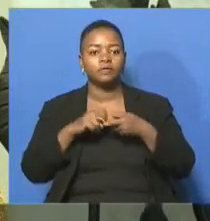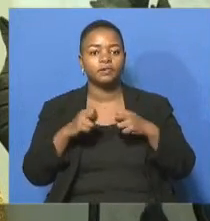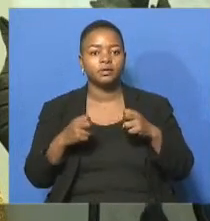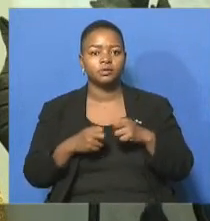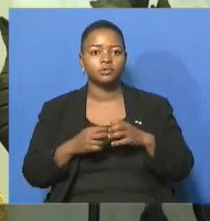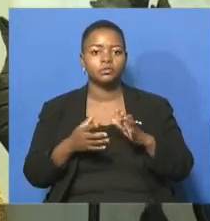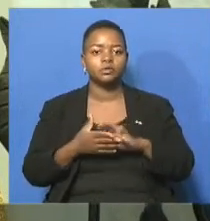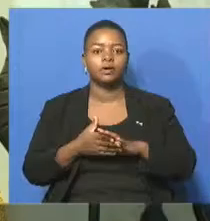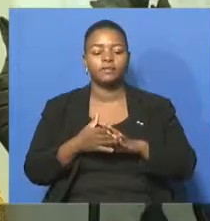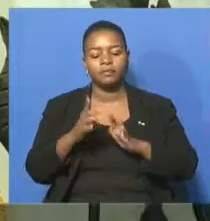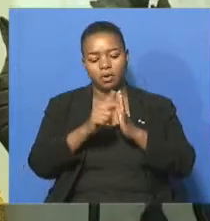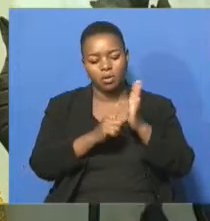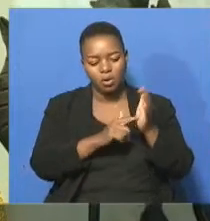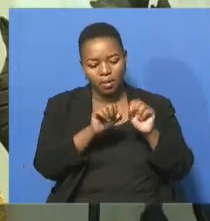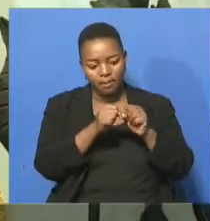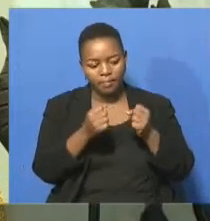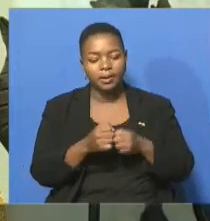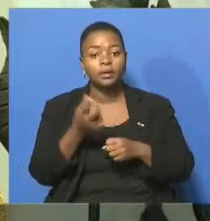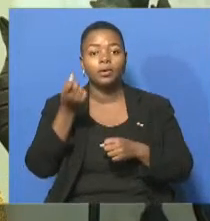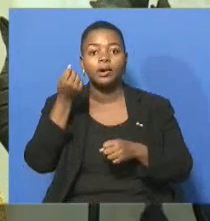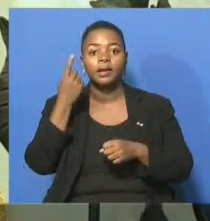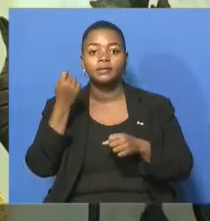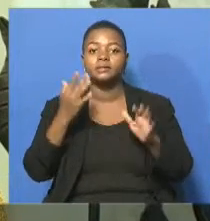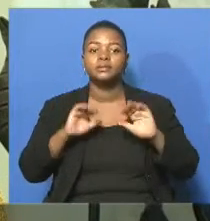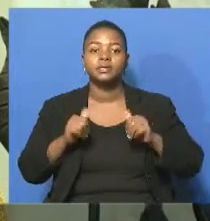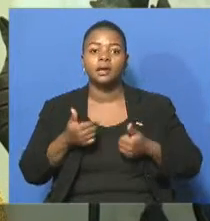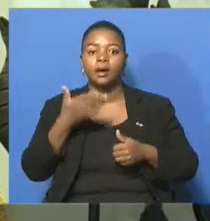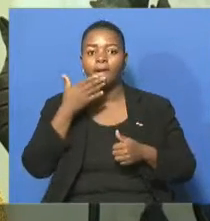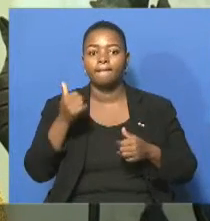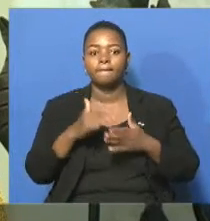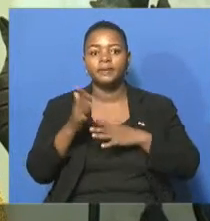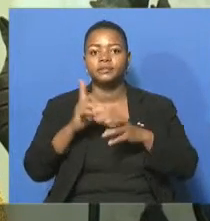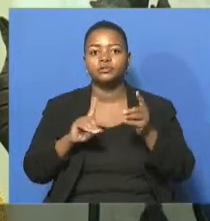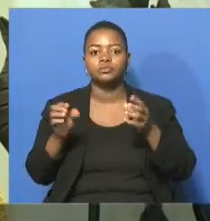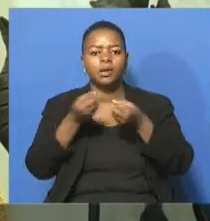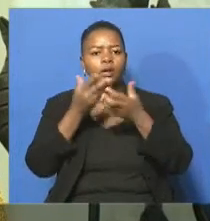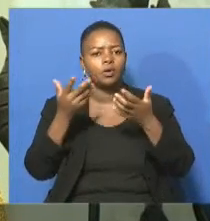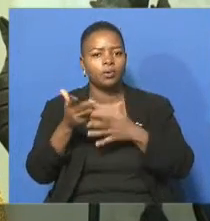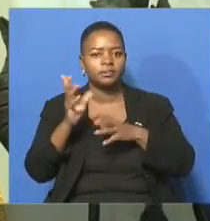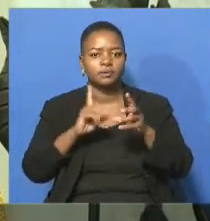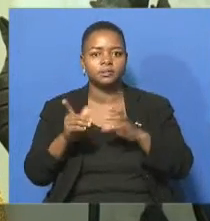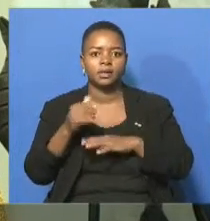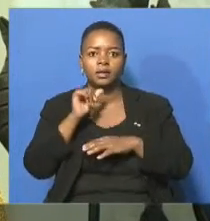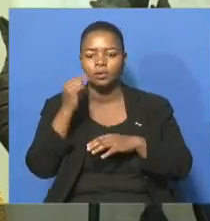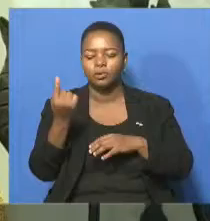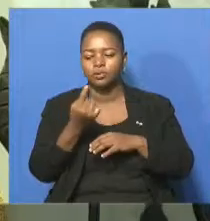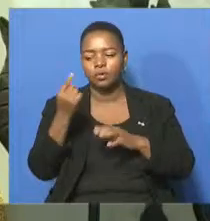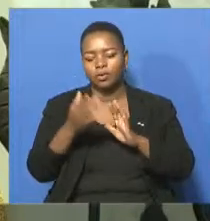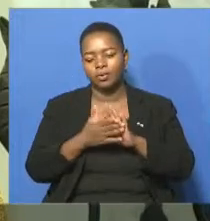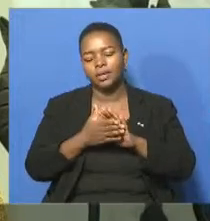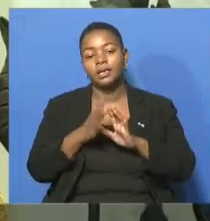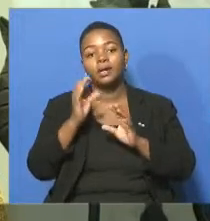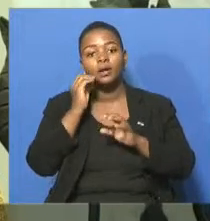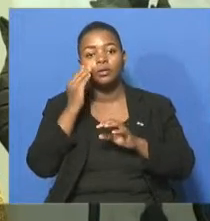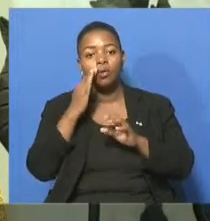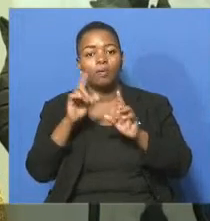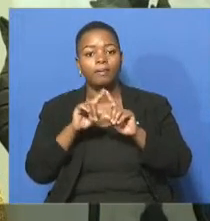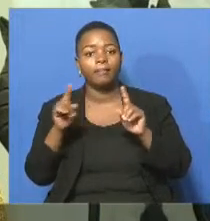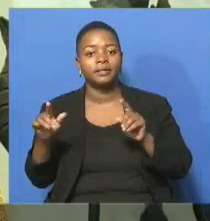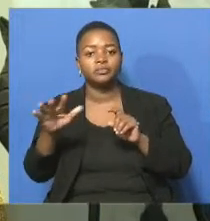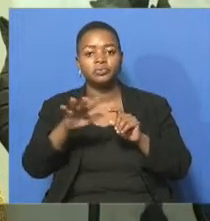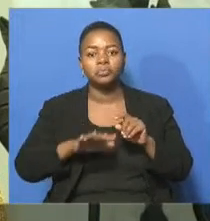criminal activity or understanding the criminal landscape, a lot is done not only on the domestic front, but